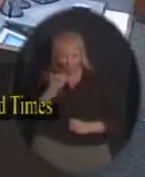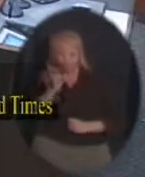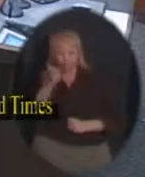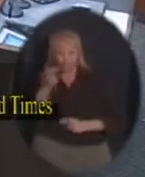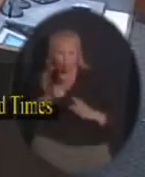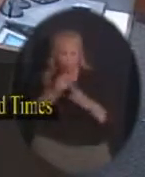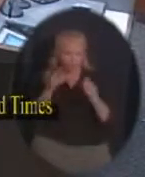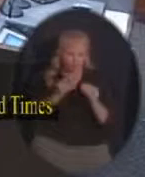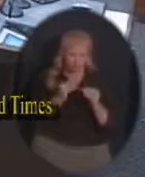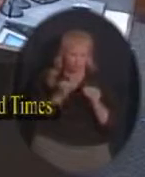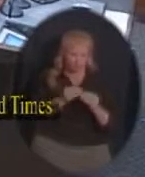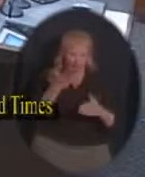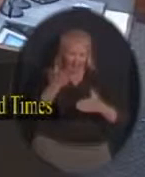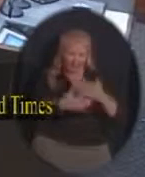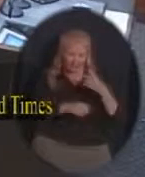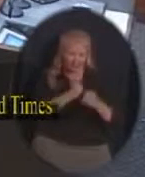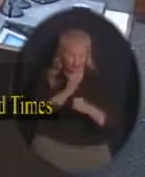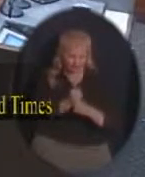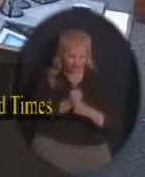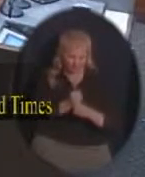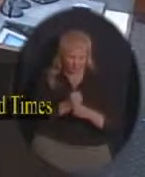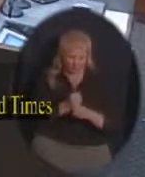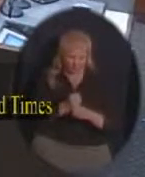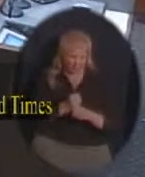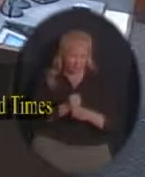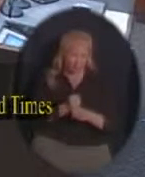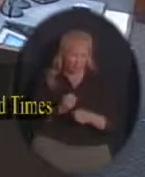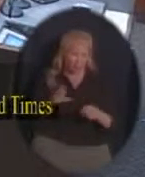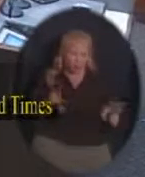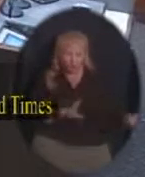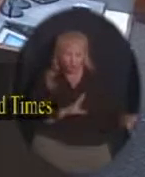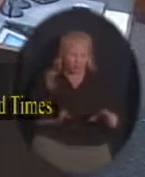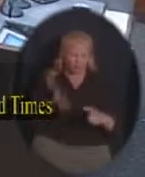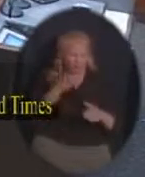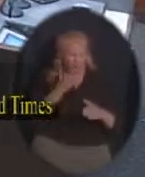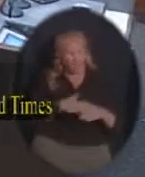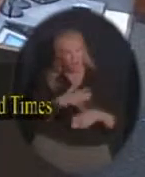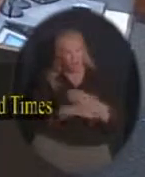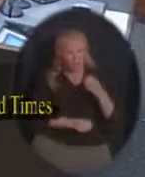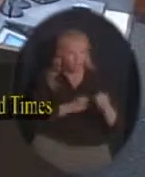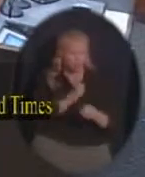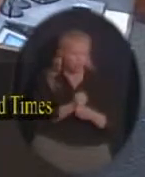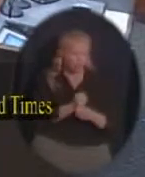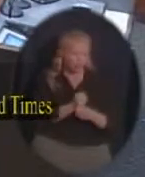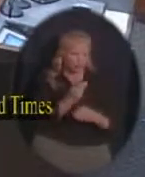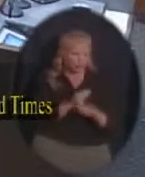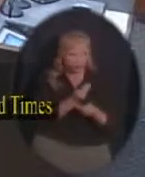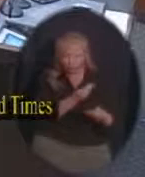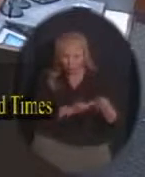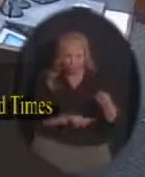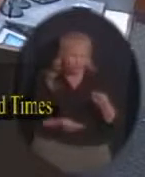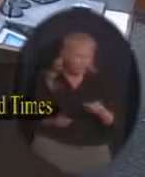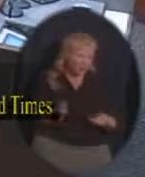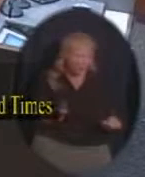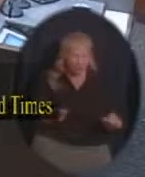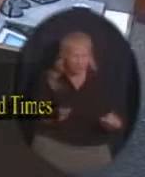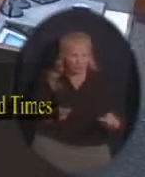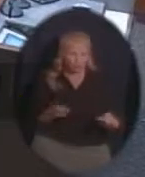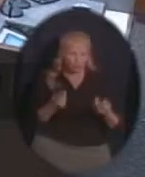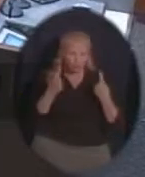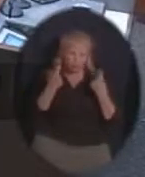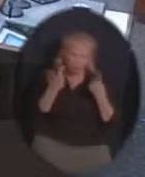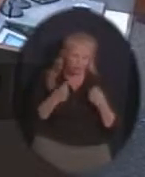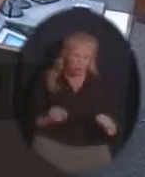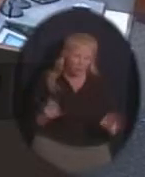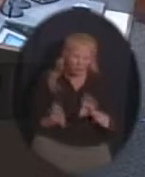is a time in which we do end-of-the-year transactions. We try to do it at the very end of the year to give